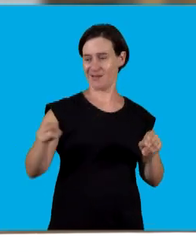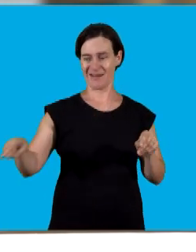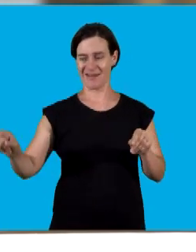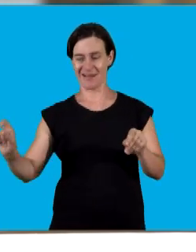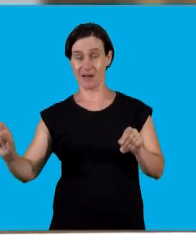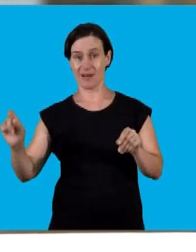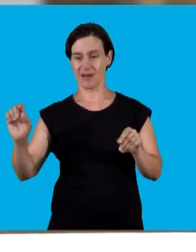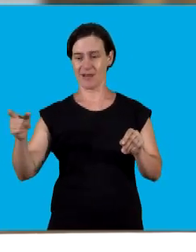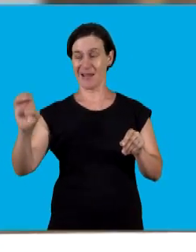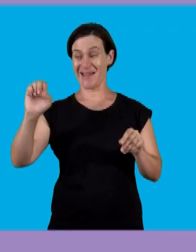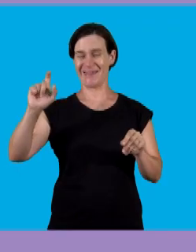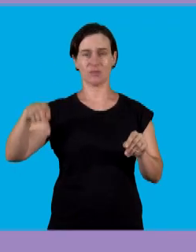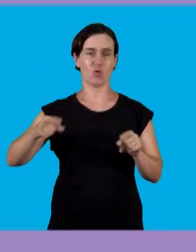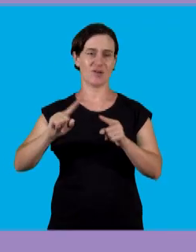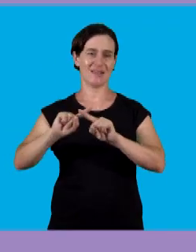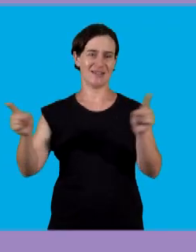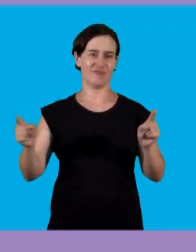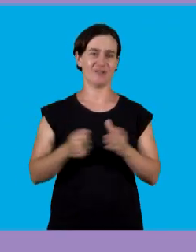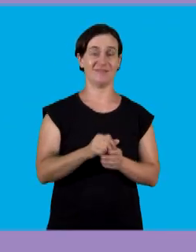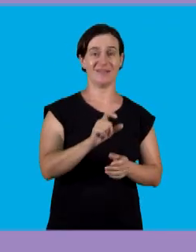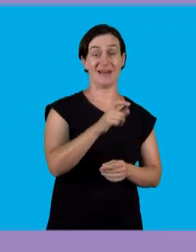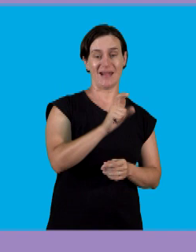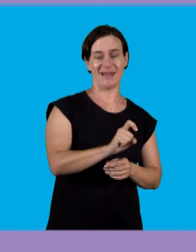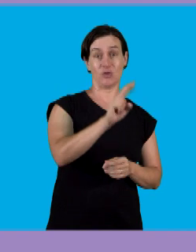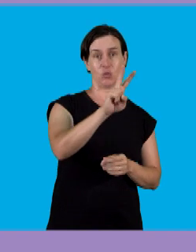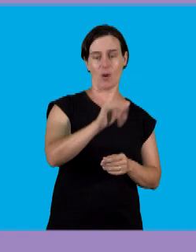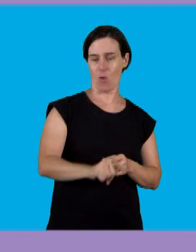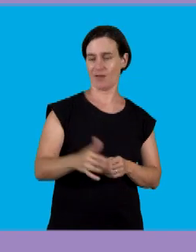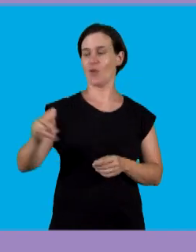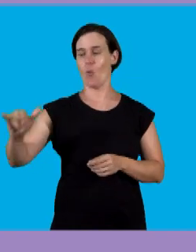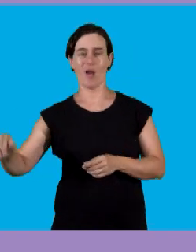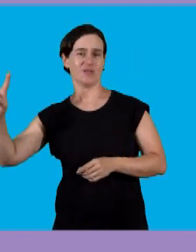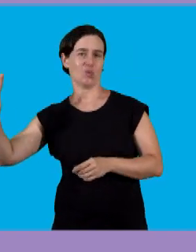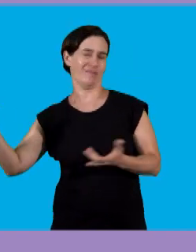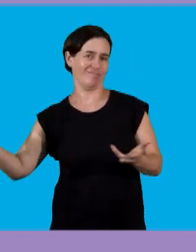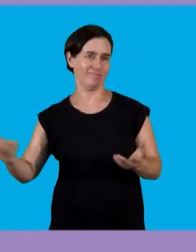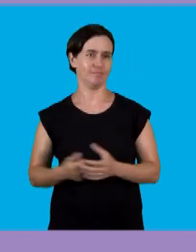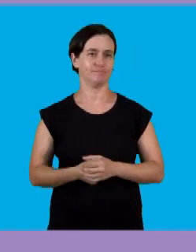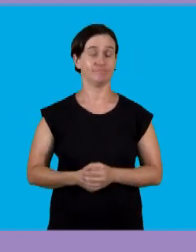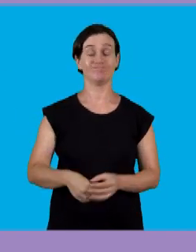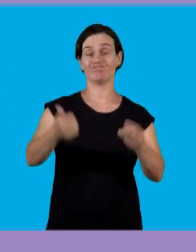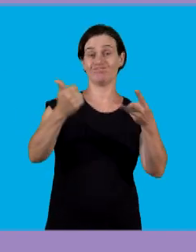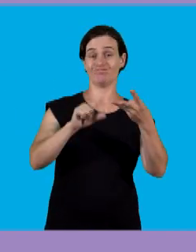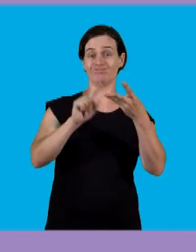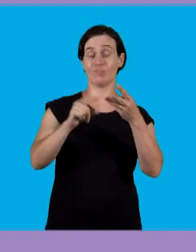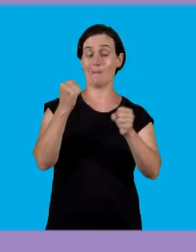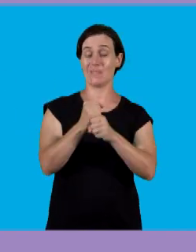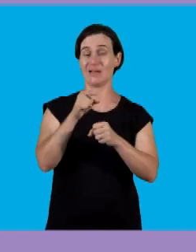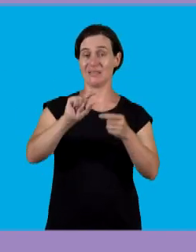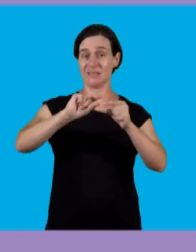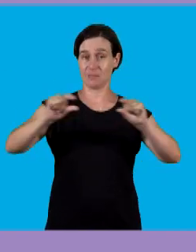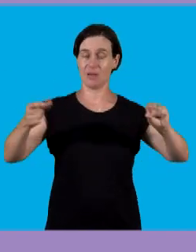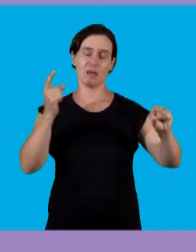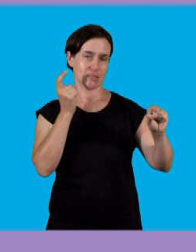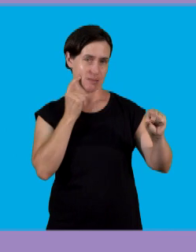different. Let's continue to the third question. Again, we are still simplifying the expressions.